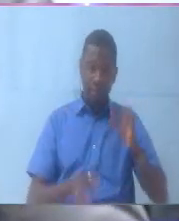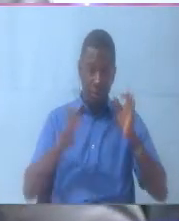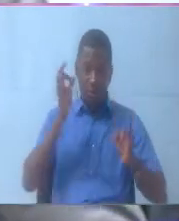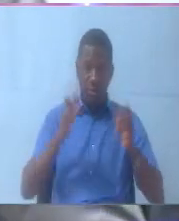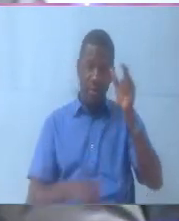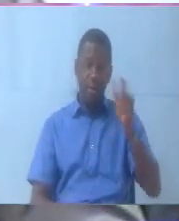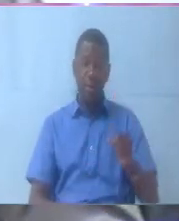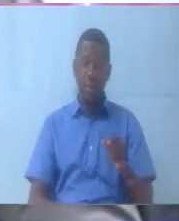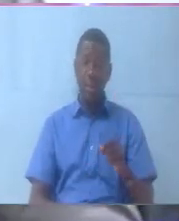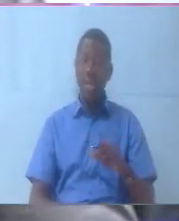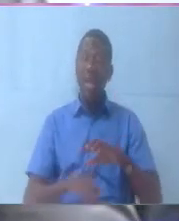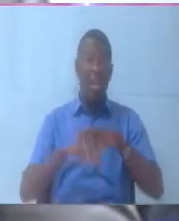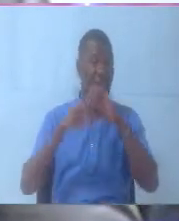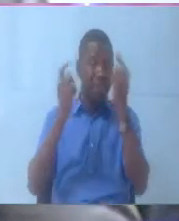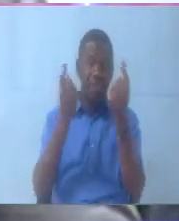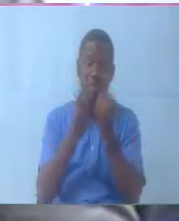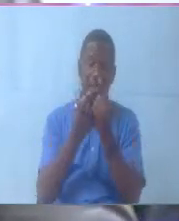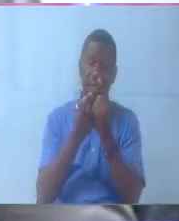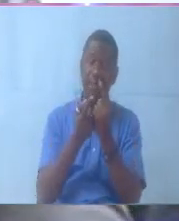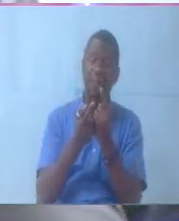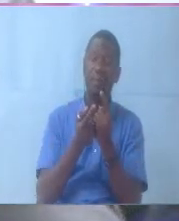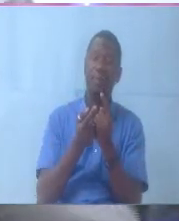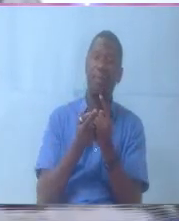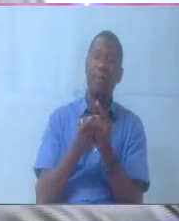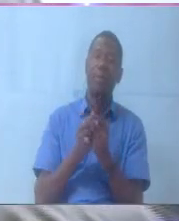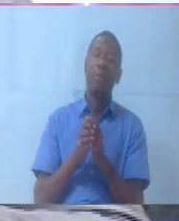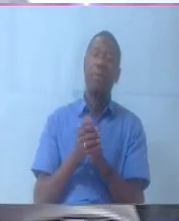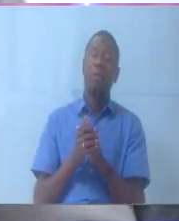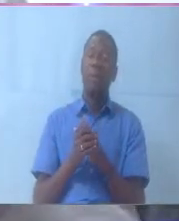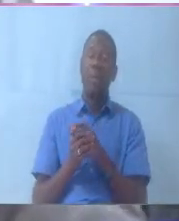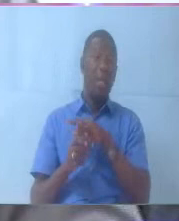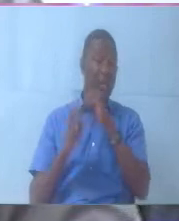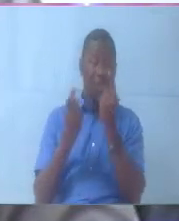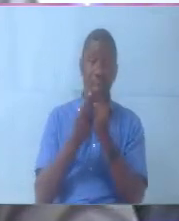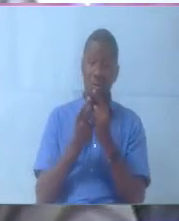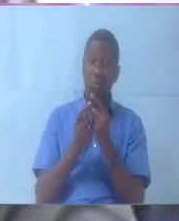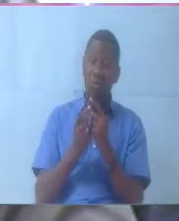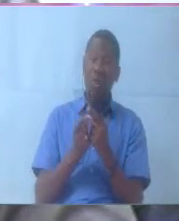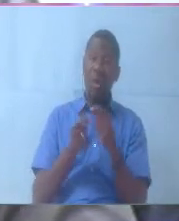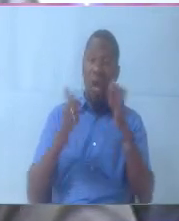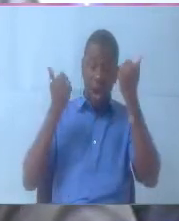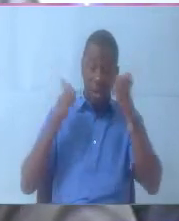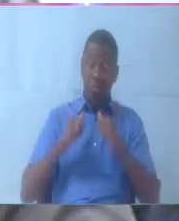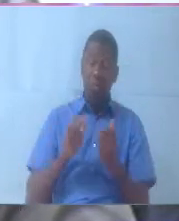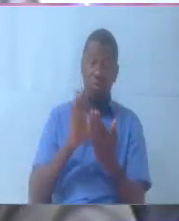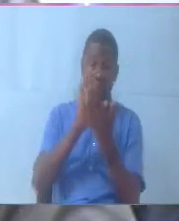whatever consequences we will face